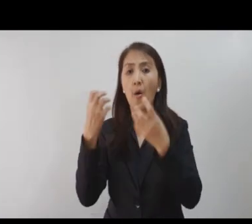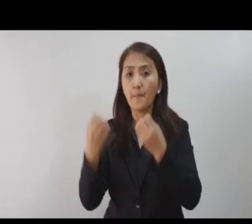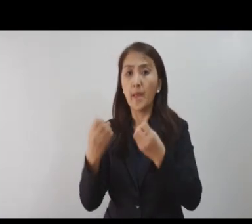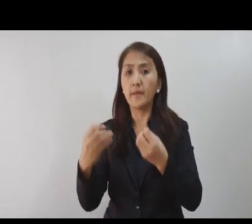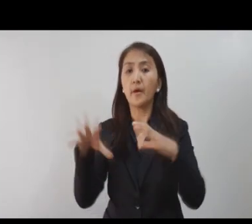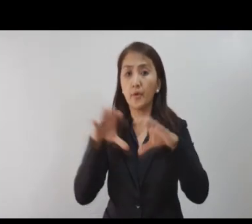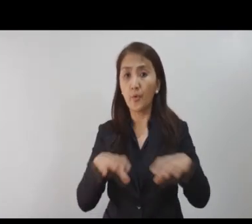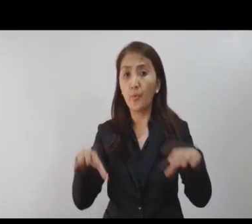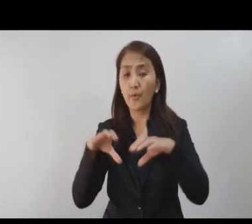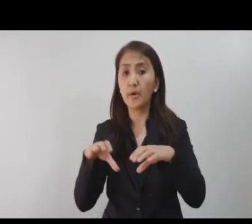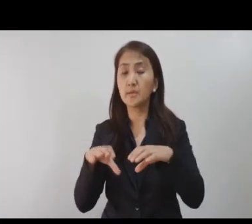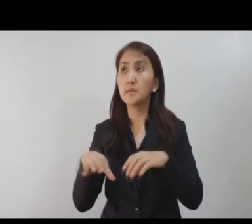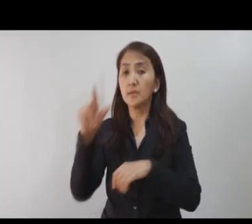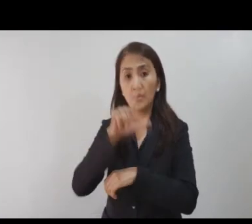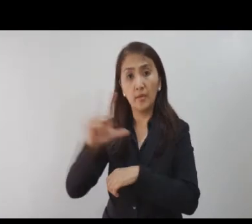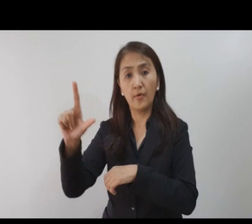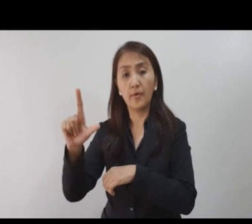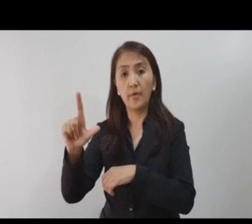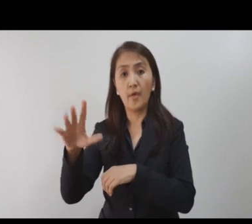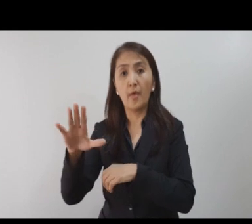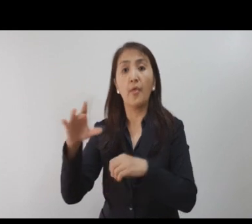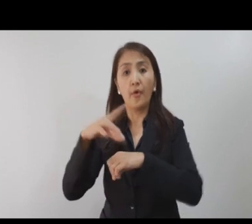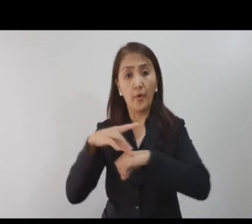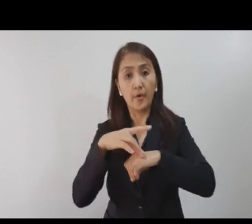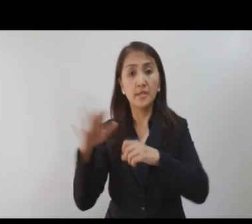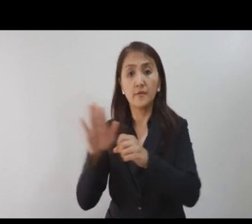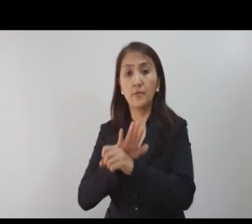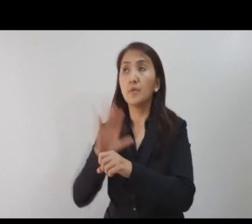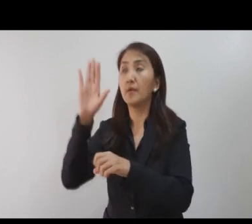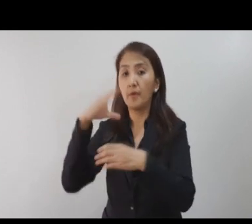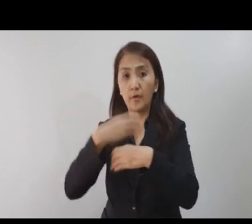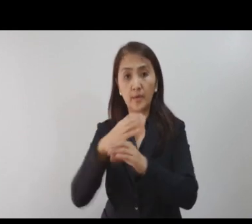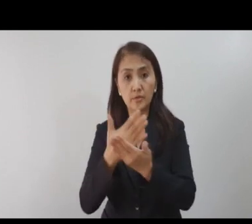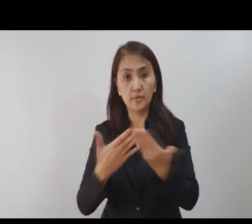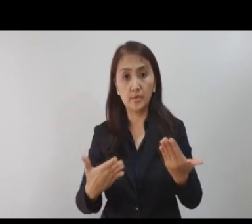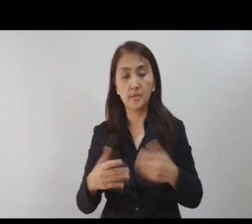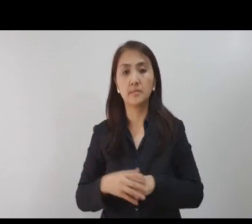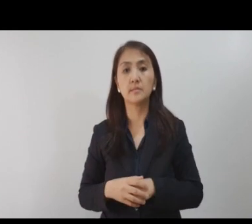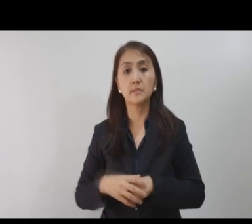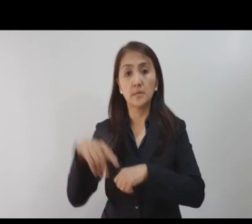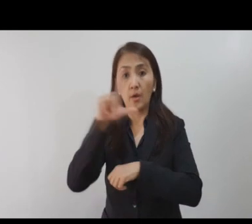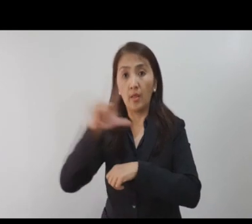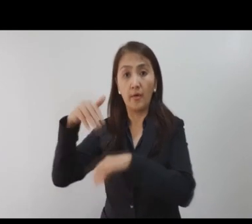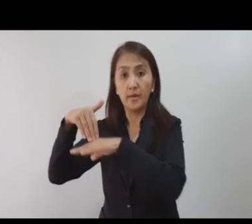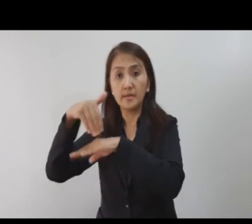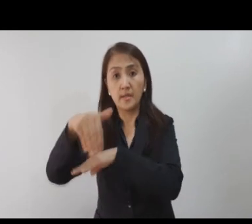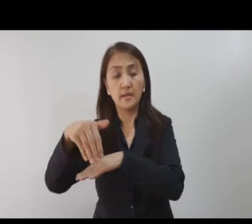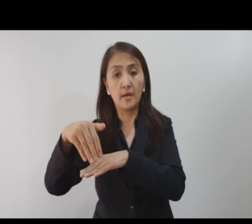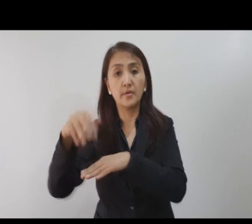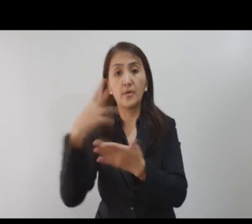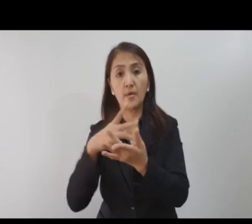How manifold are your works, O Lord! The earth is full of your creatures.